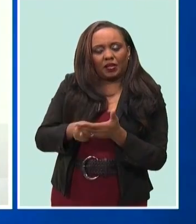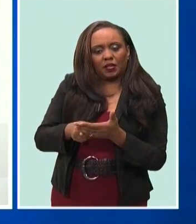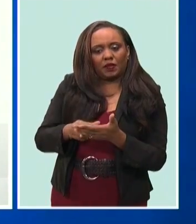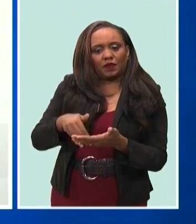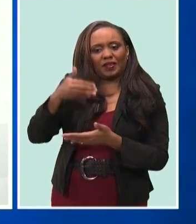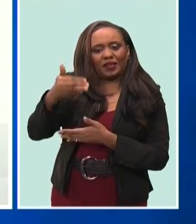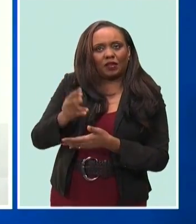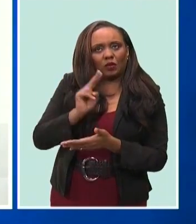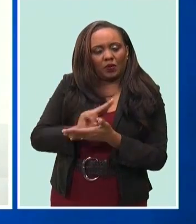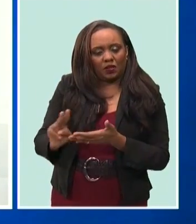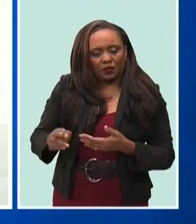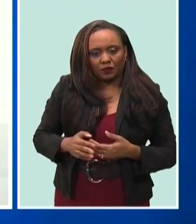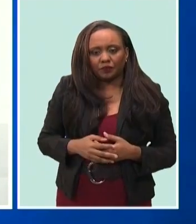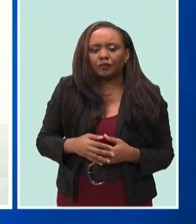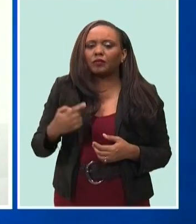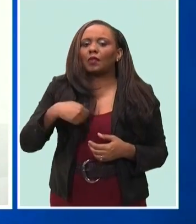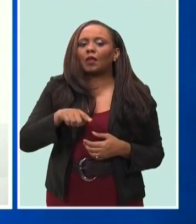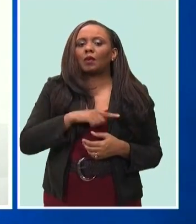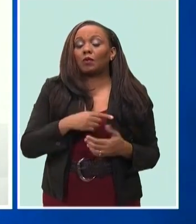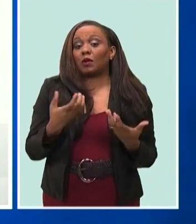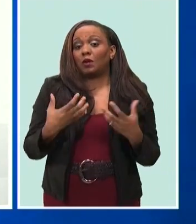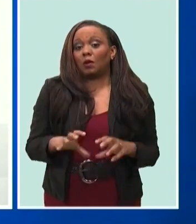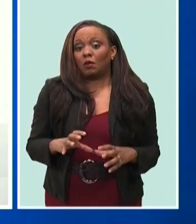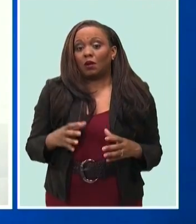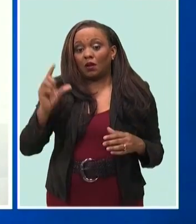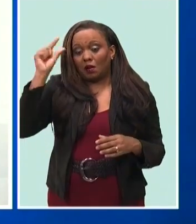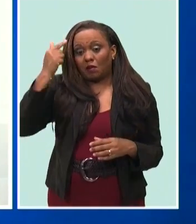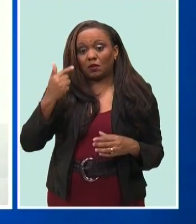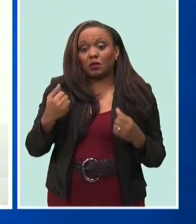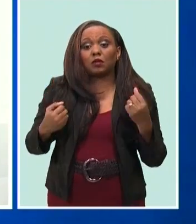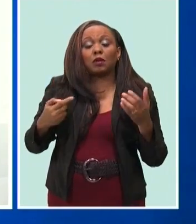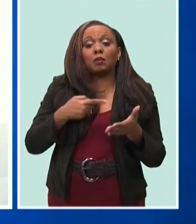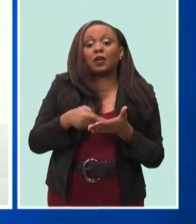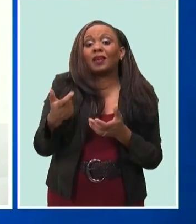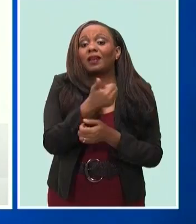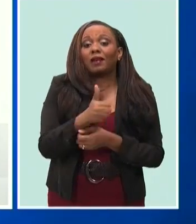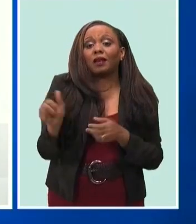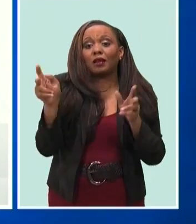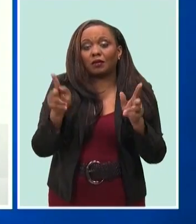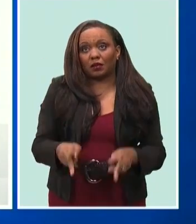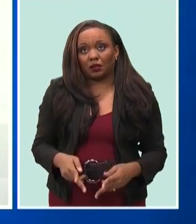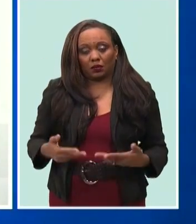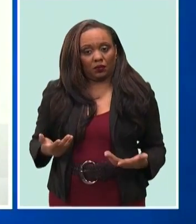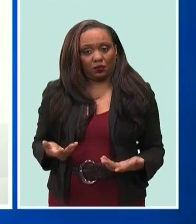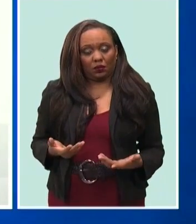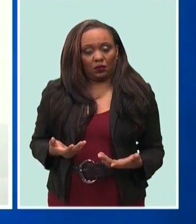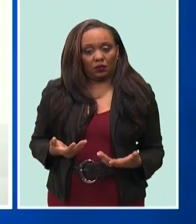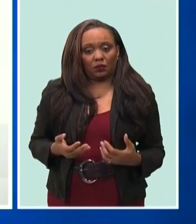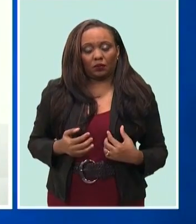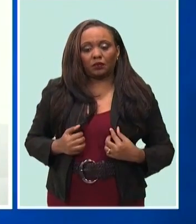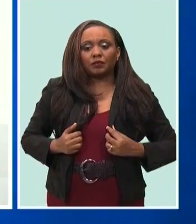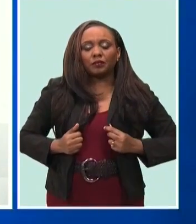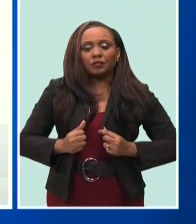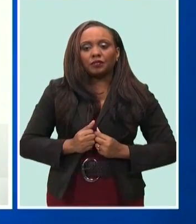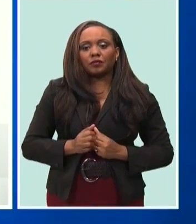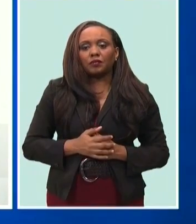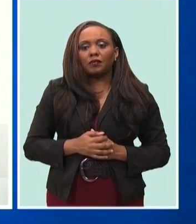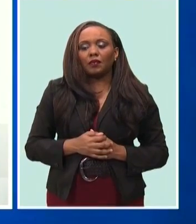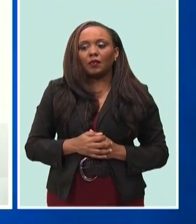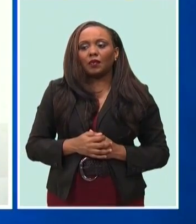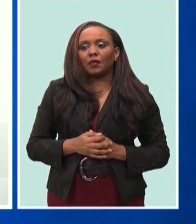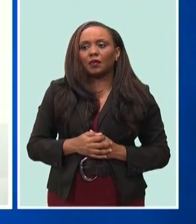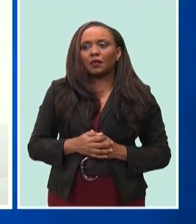for Parliament not to pay anybody. We will also, any